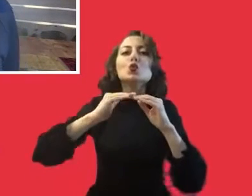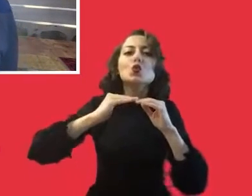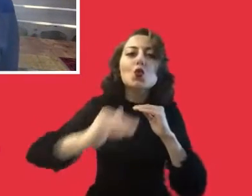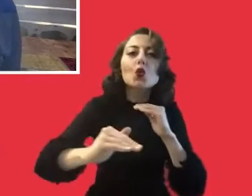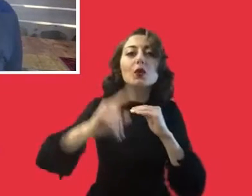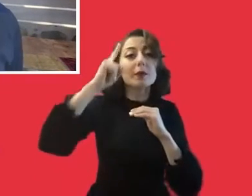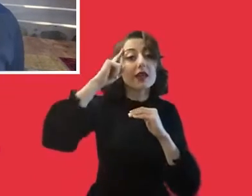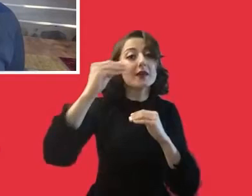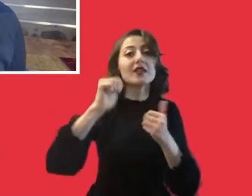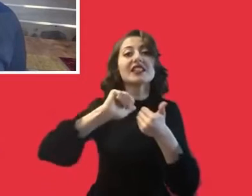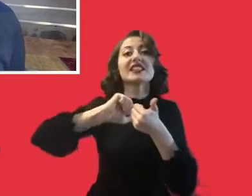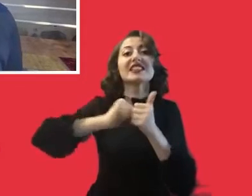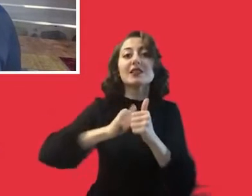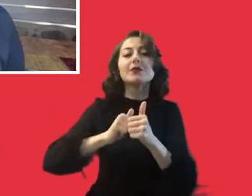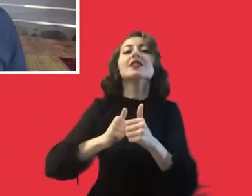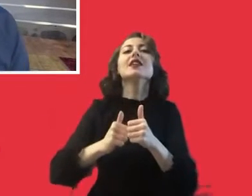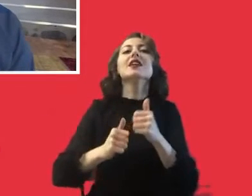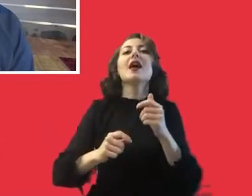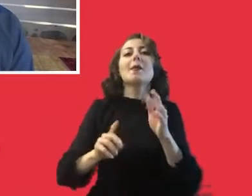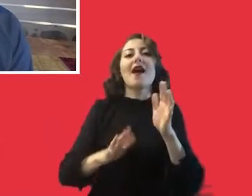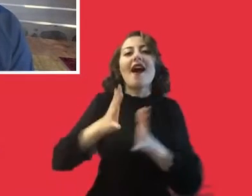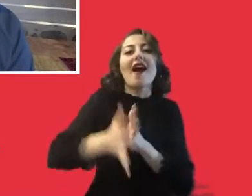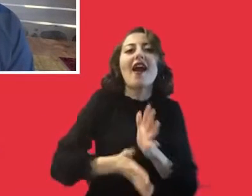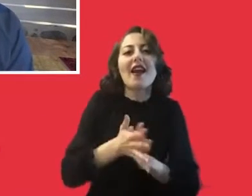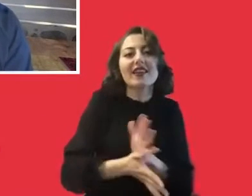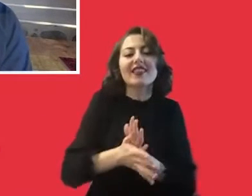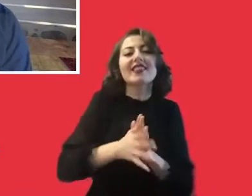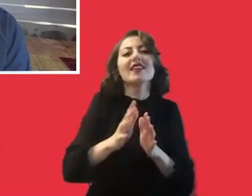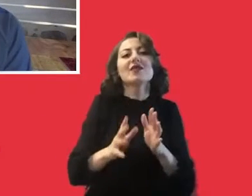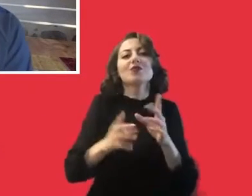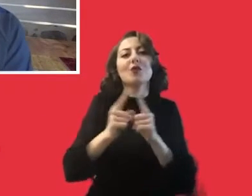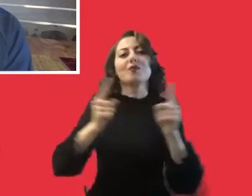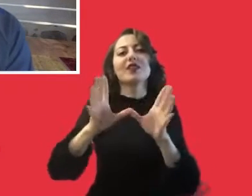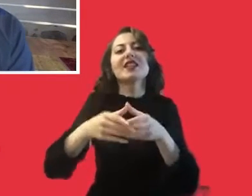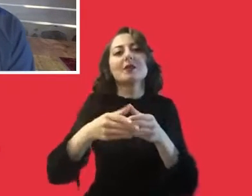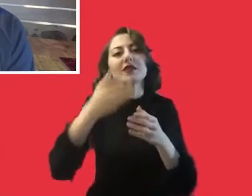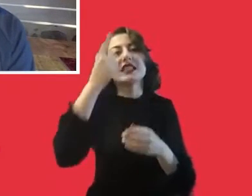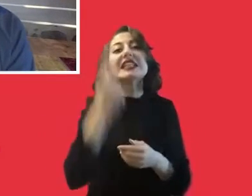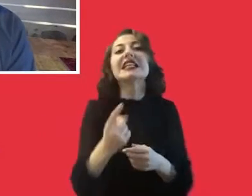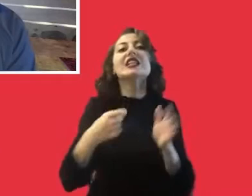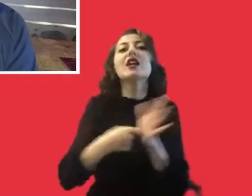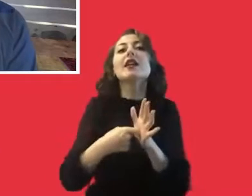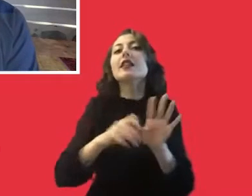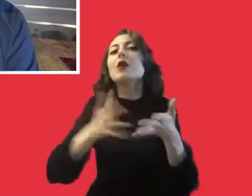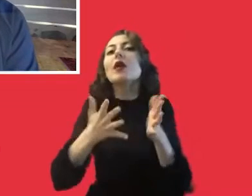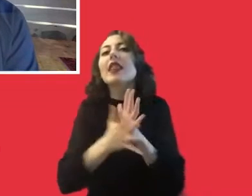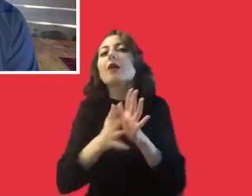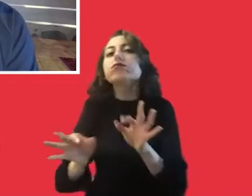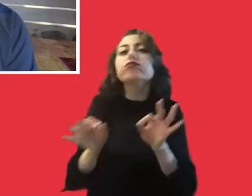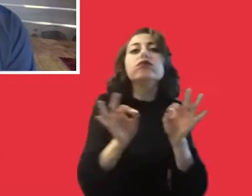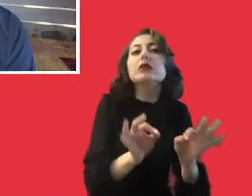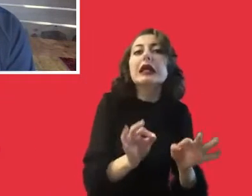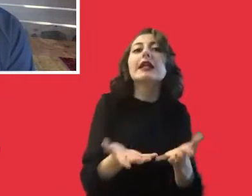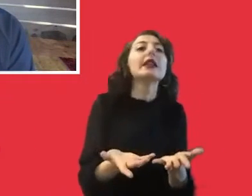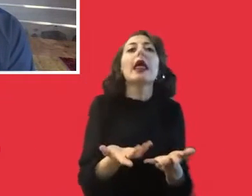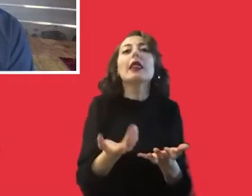it is the body movement for empowerment. So this is the long version of the name. So what does